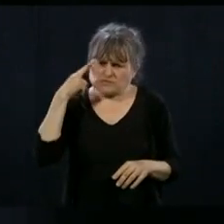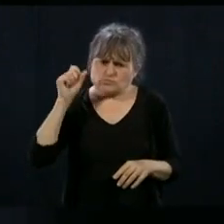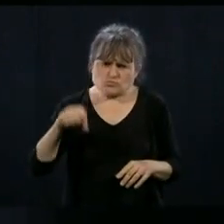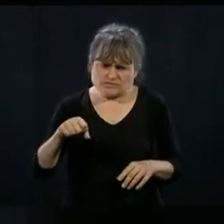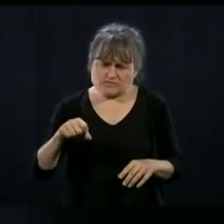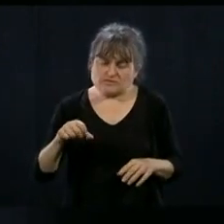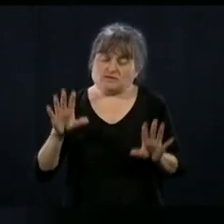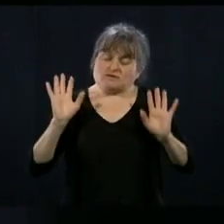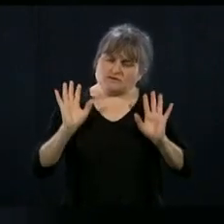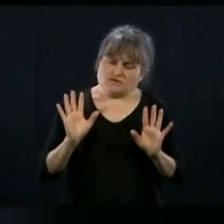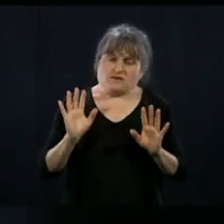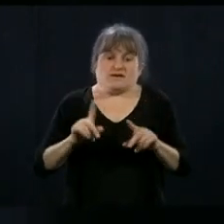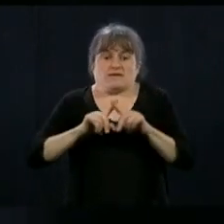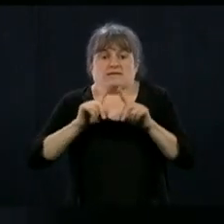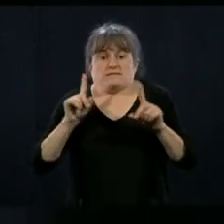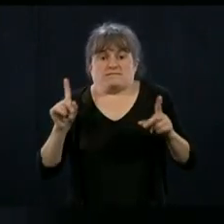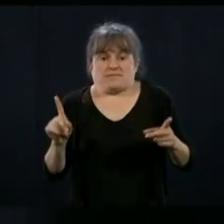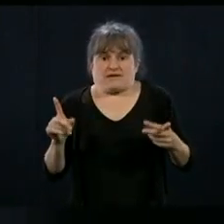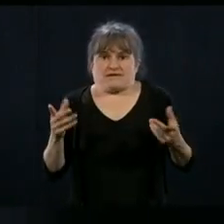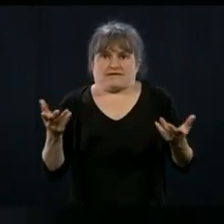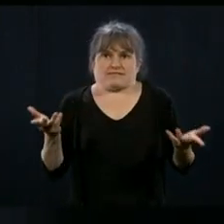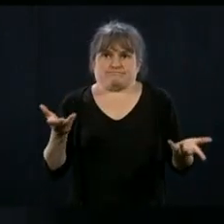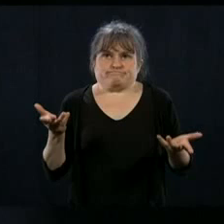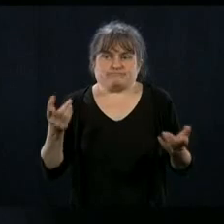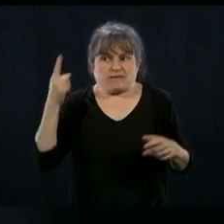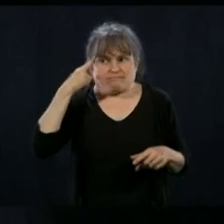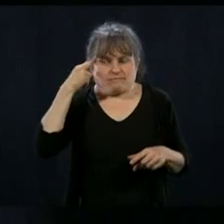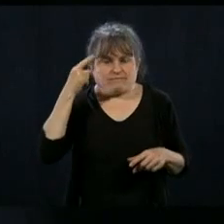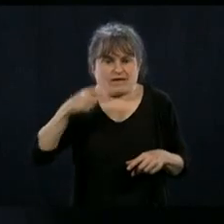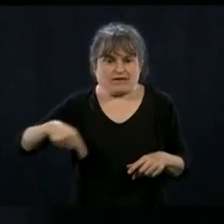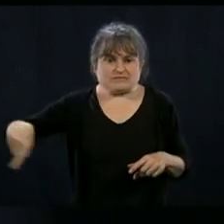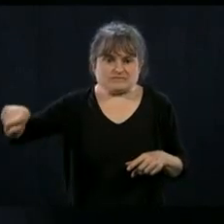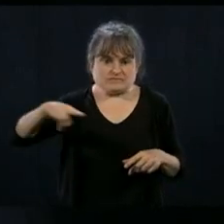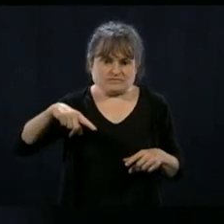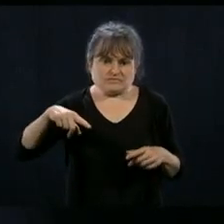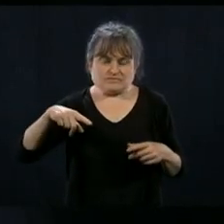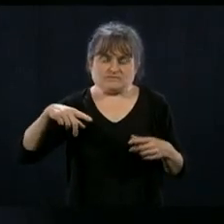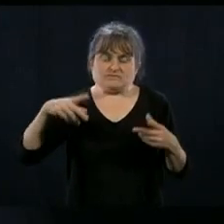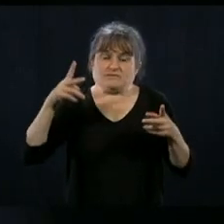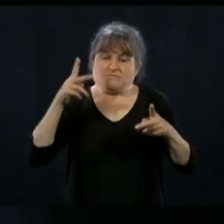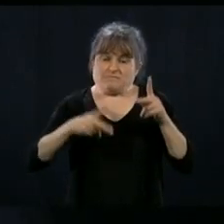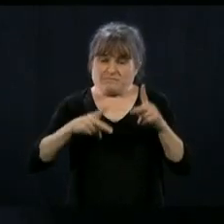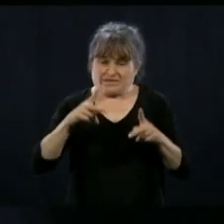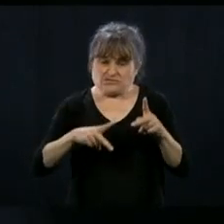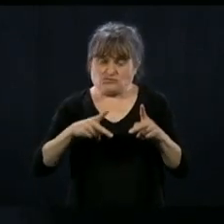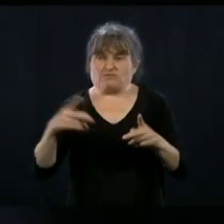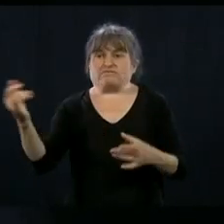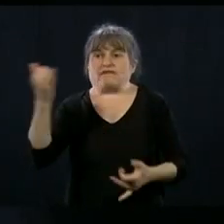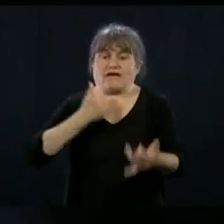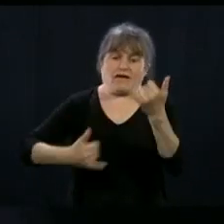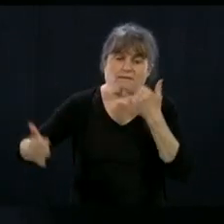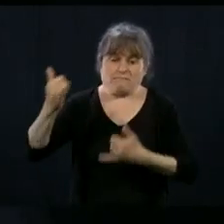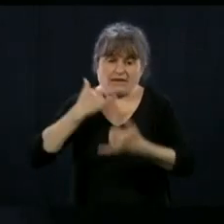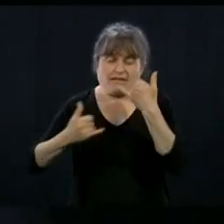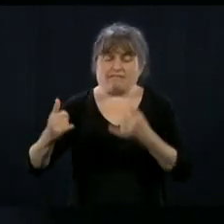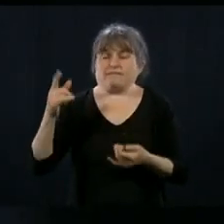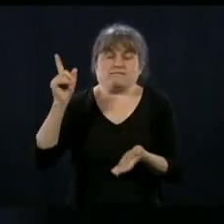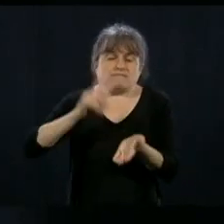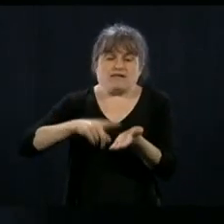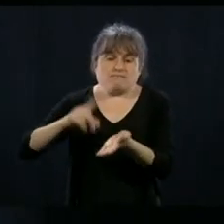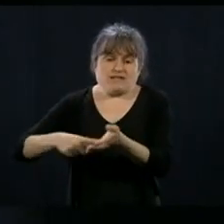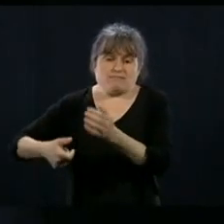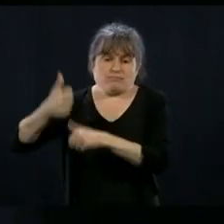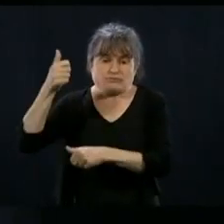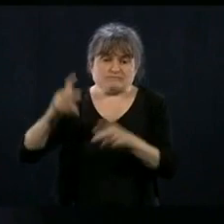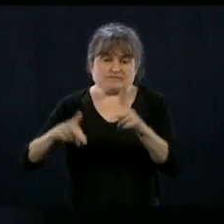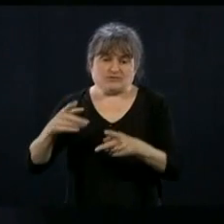of being able to recover the money. Now, you cannot imagine the thousands of people who called us over the past